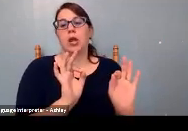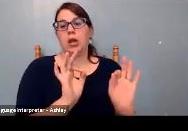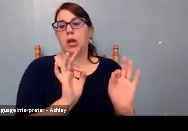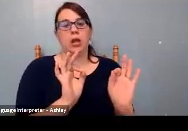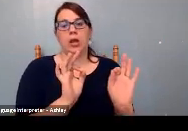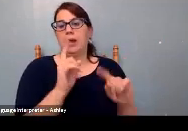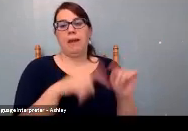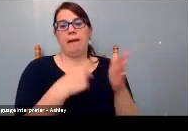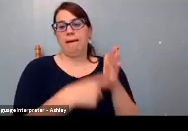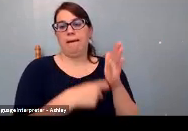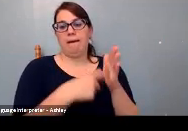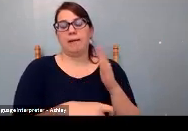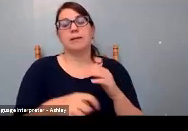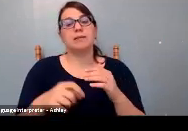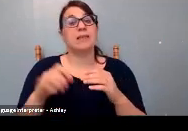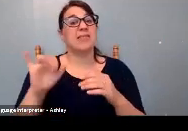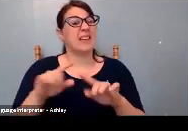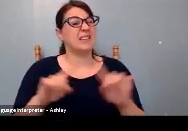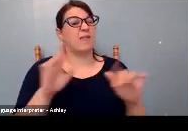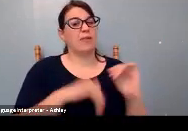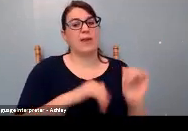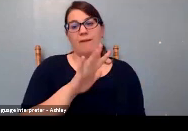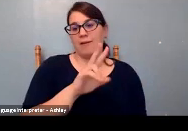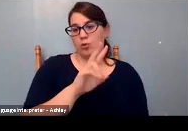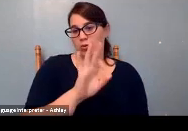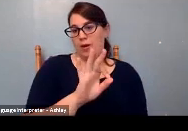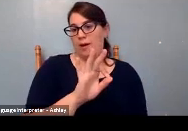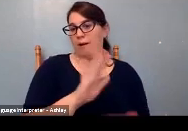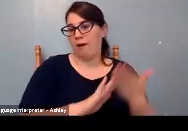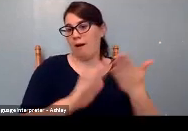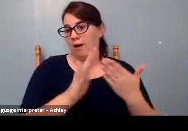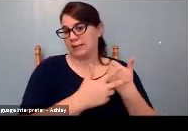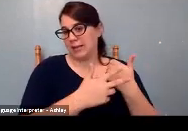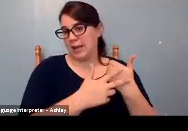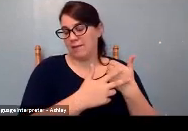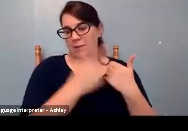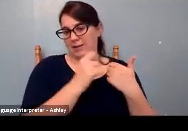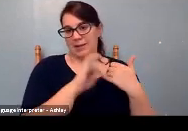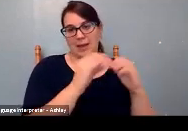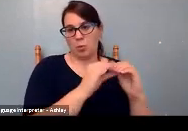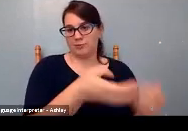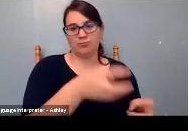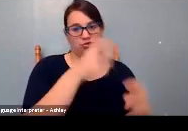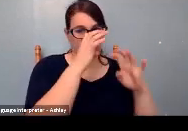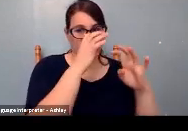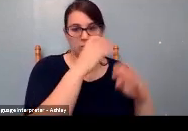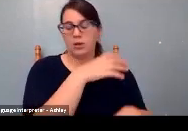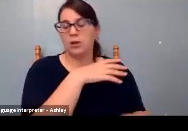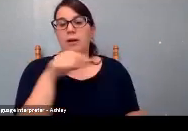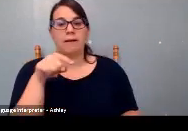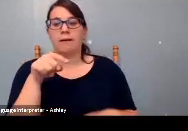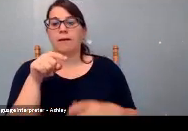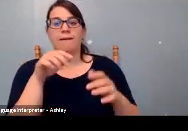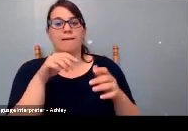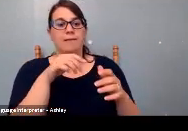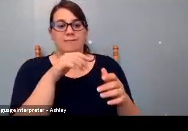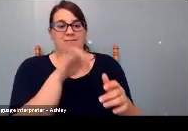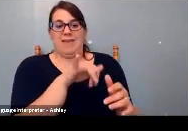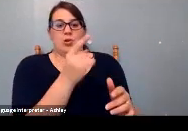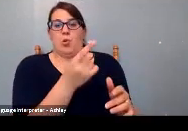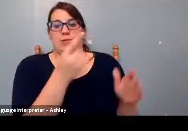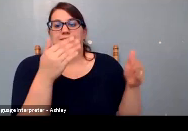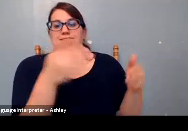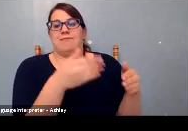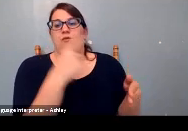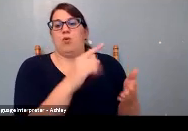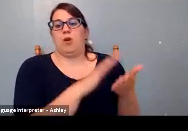is more restrictive and can only be spent on education-related expenses. Also, the 529 savings are meant to